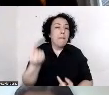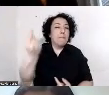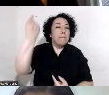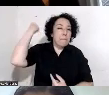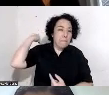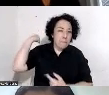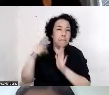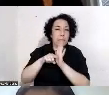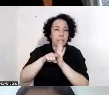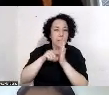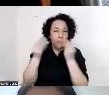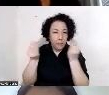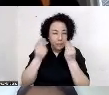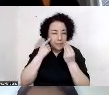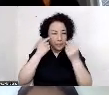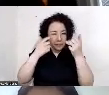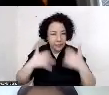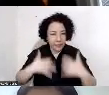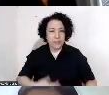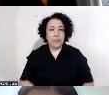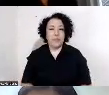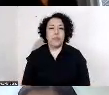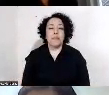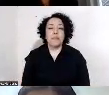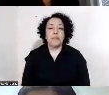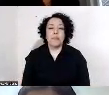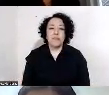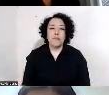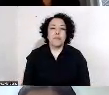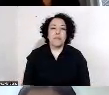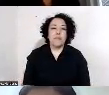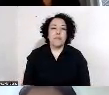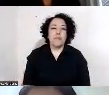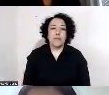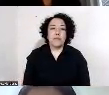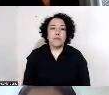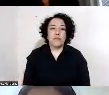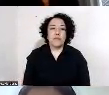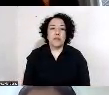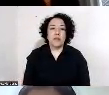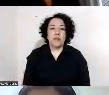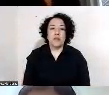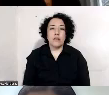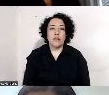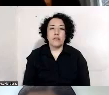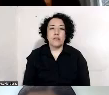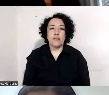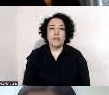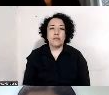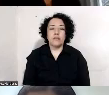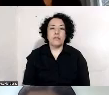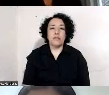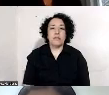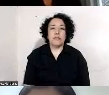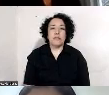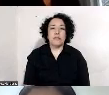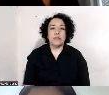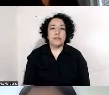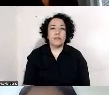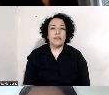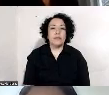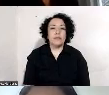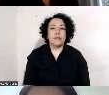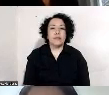widely circulated definition that I did with a group of my colleagues, we clearly found that